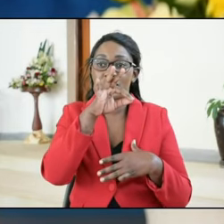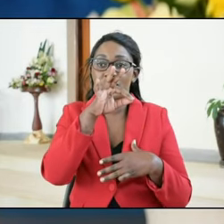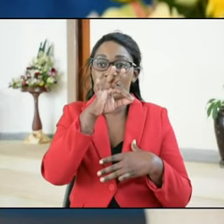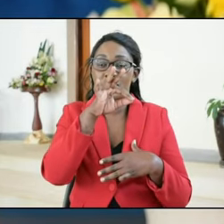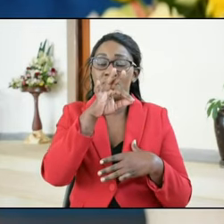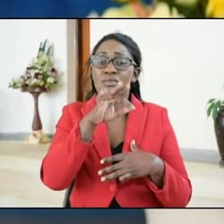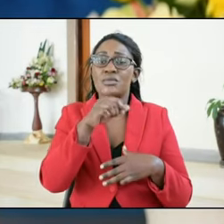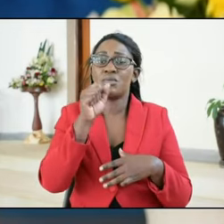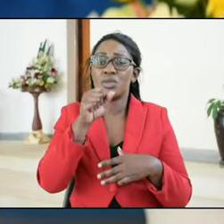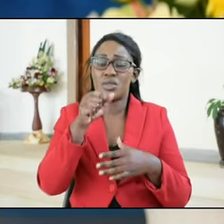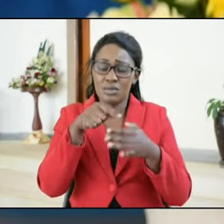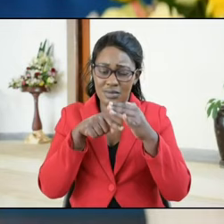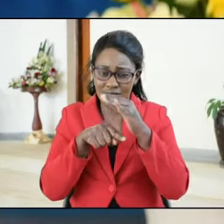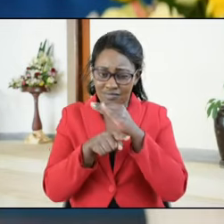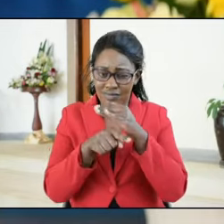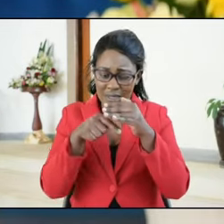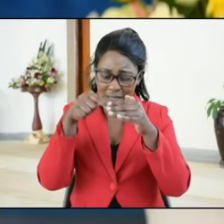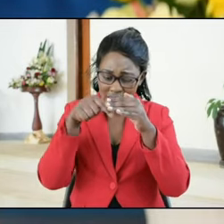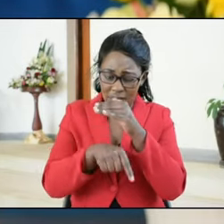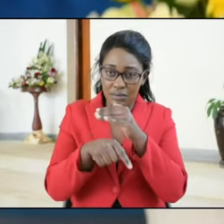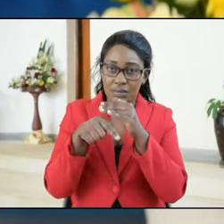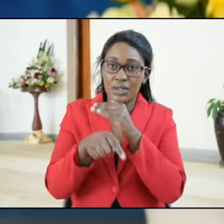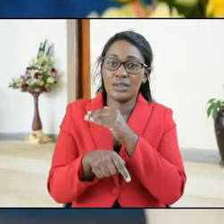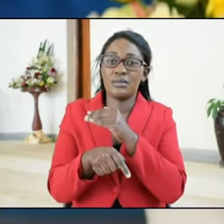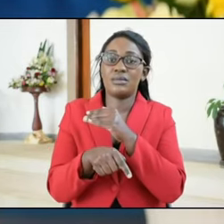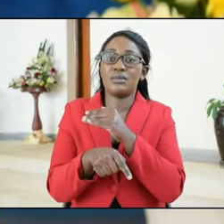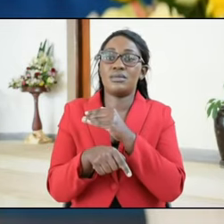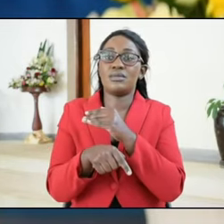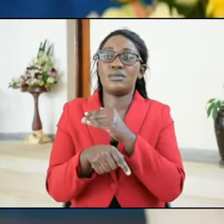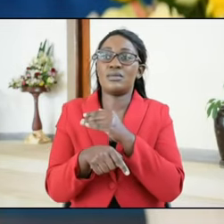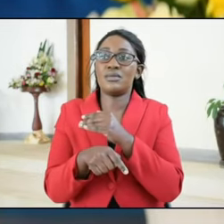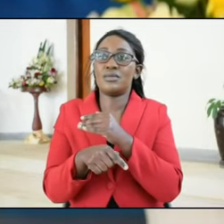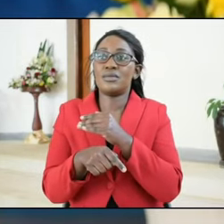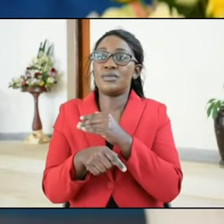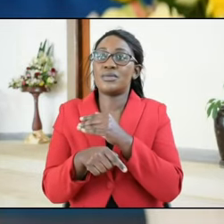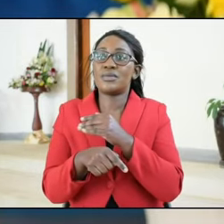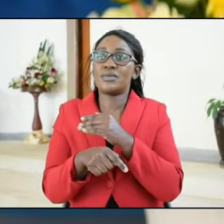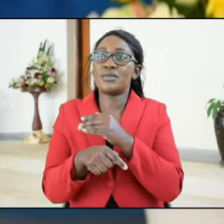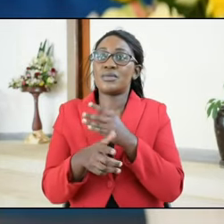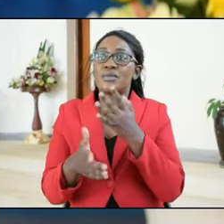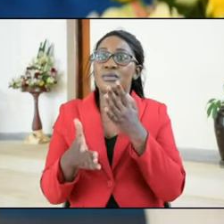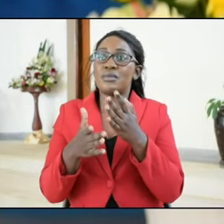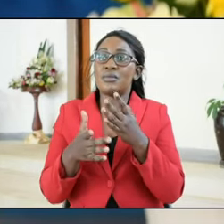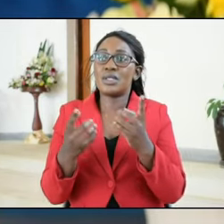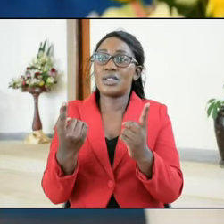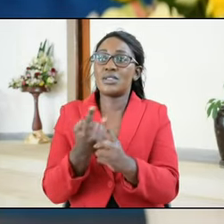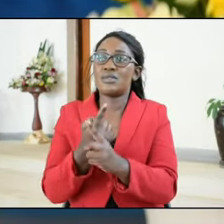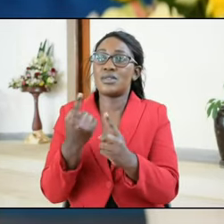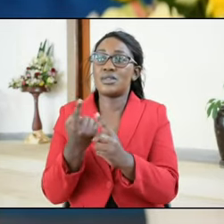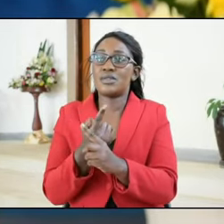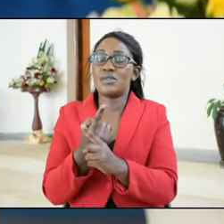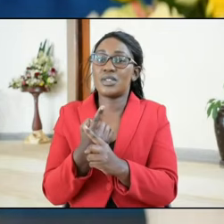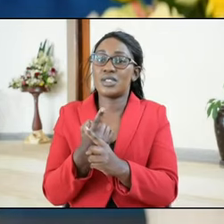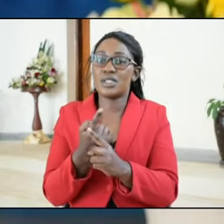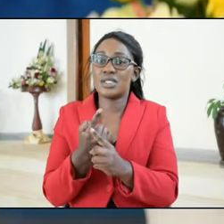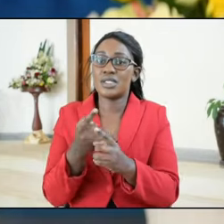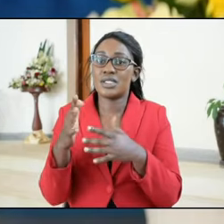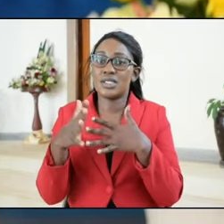and marrow. It can penetrate those silent thoughts that we have and